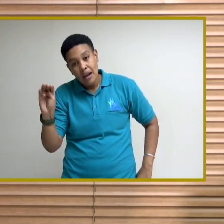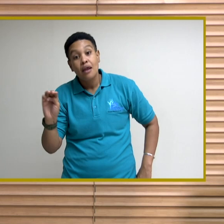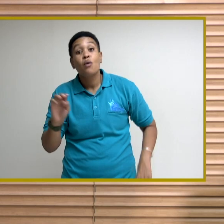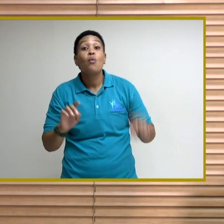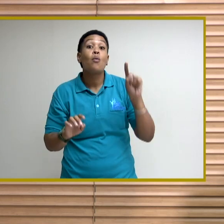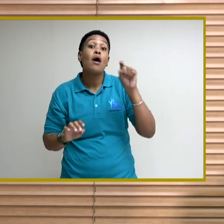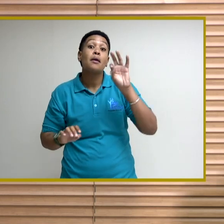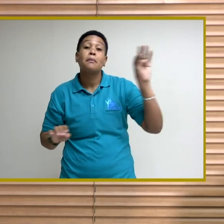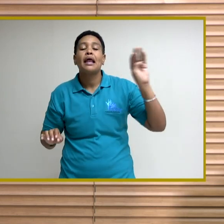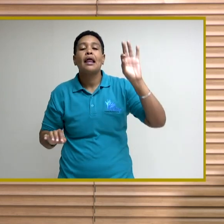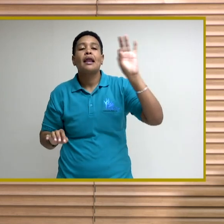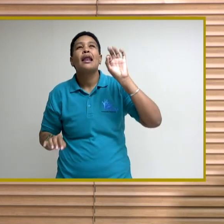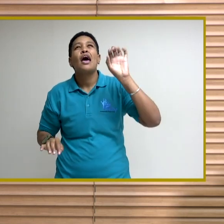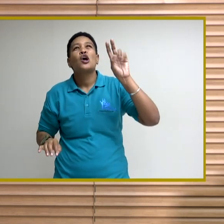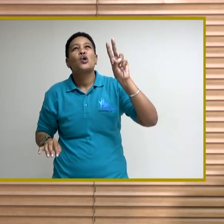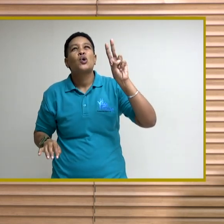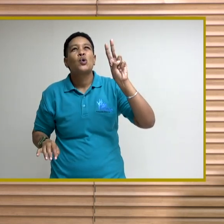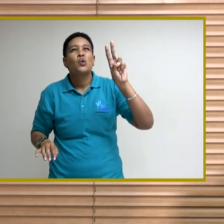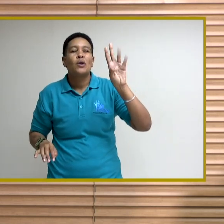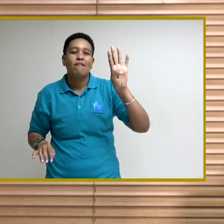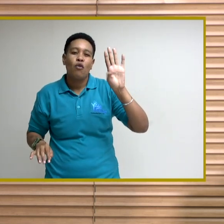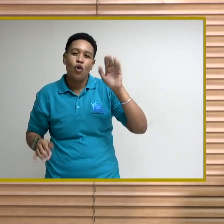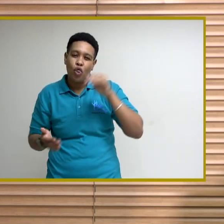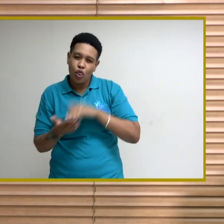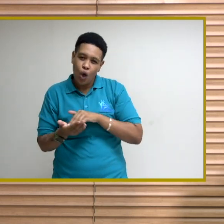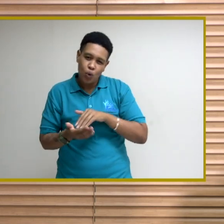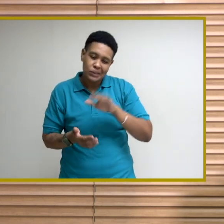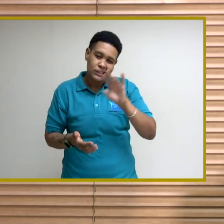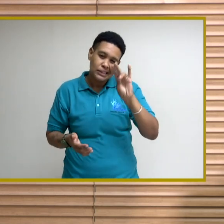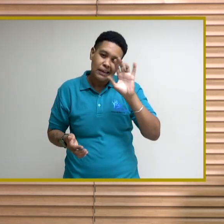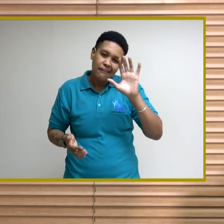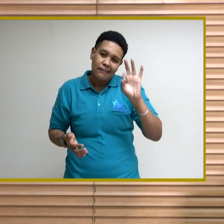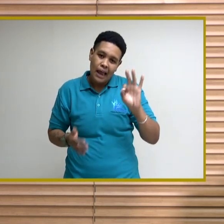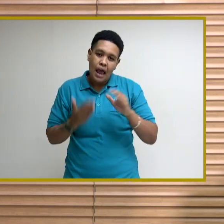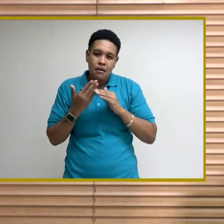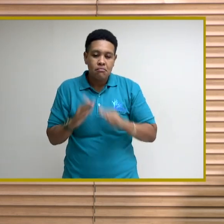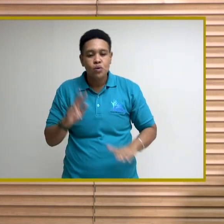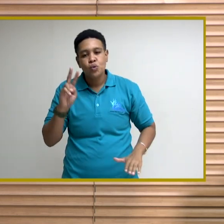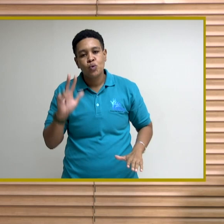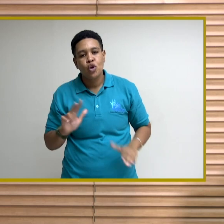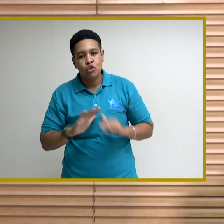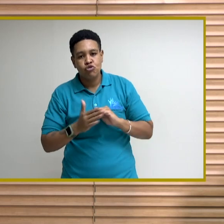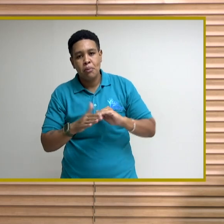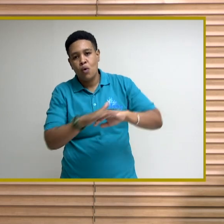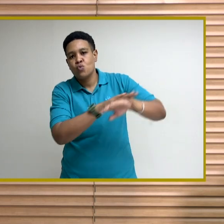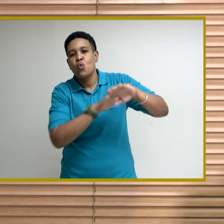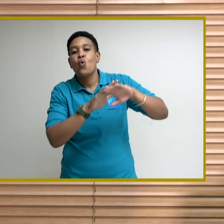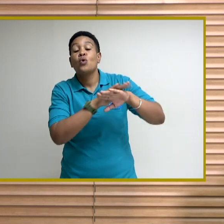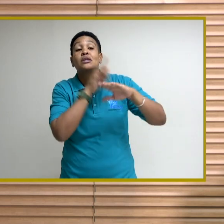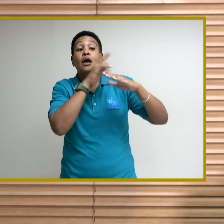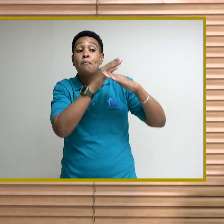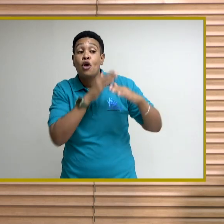1,924,759. That's approximately 2/3. A breakdown by region shows that of the